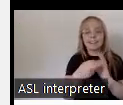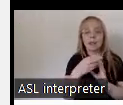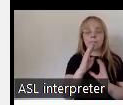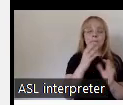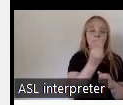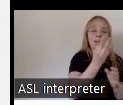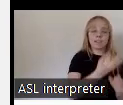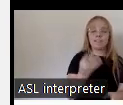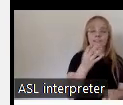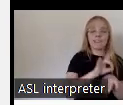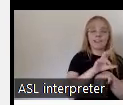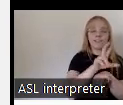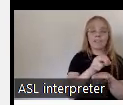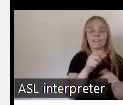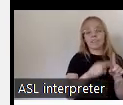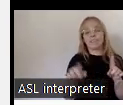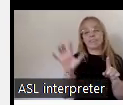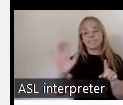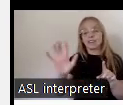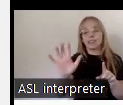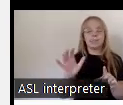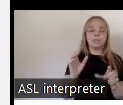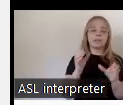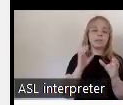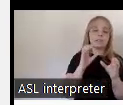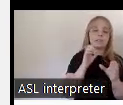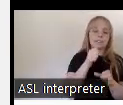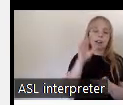Friday, 8:30 to 5, with the exception of federal holidays